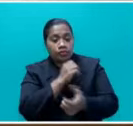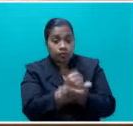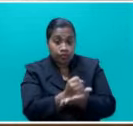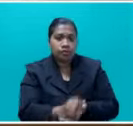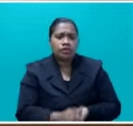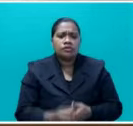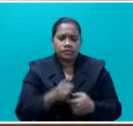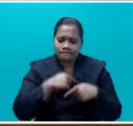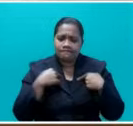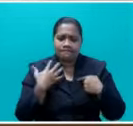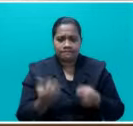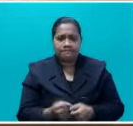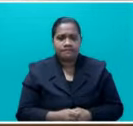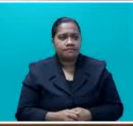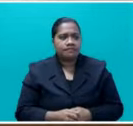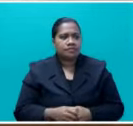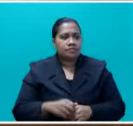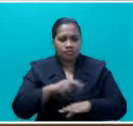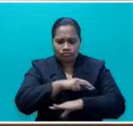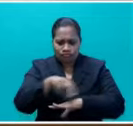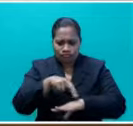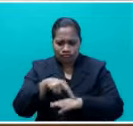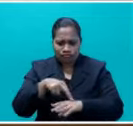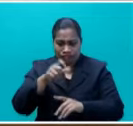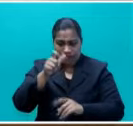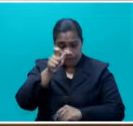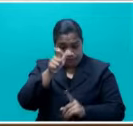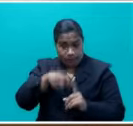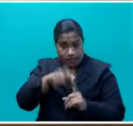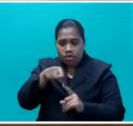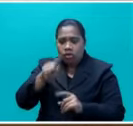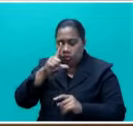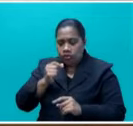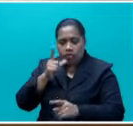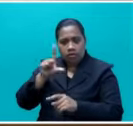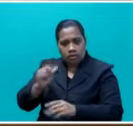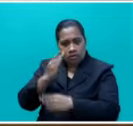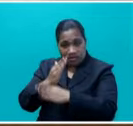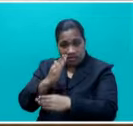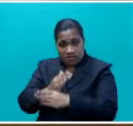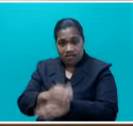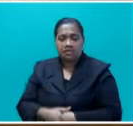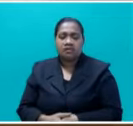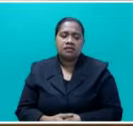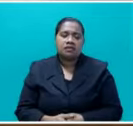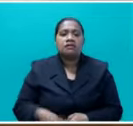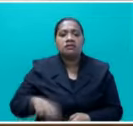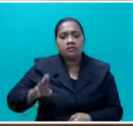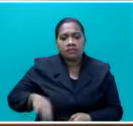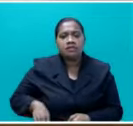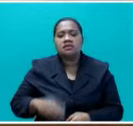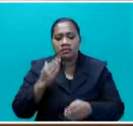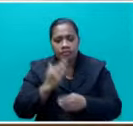we have a regional architecture that is fit for purpose, responsive to its members, relevant, and works for the interests